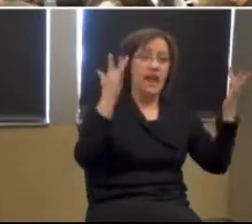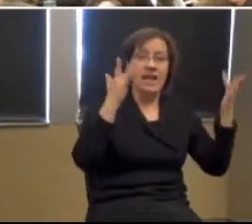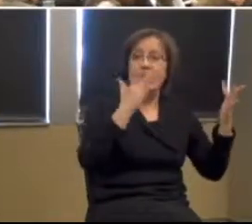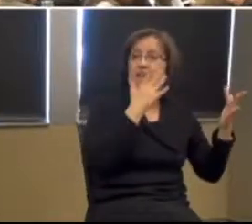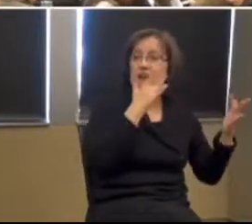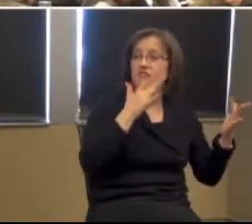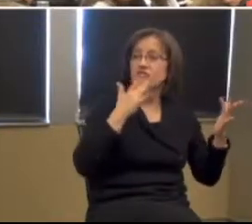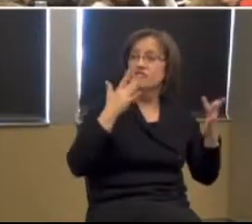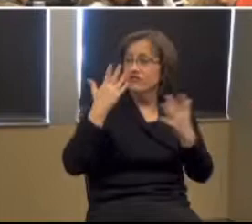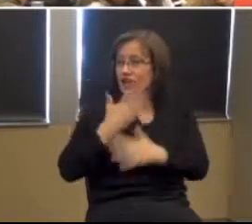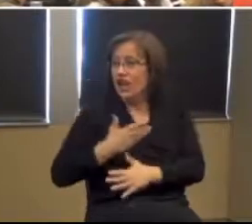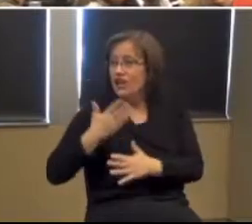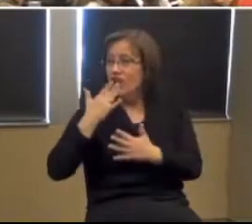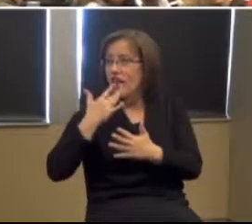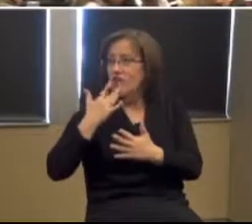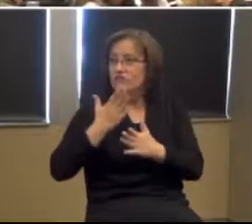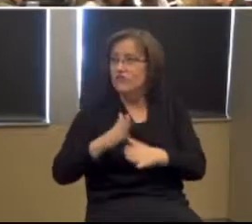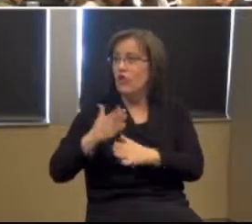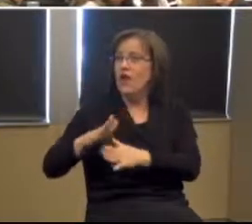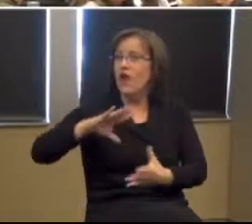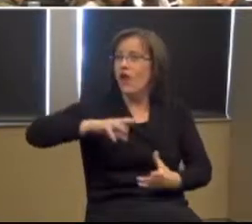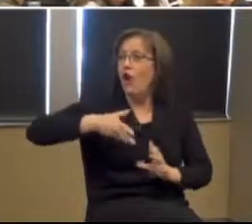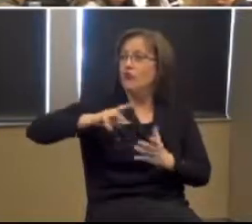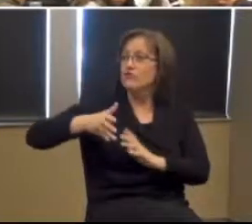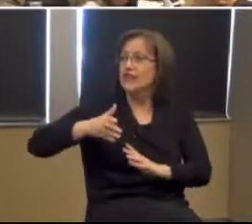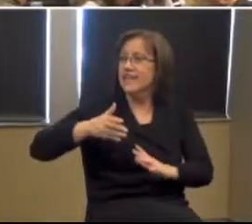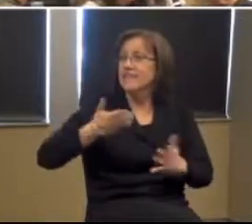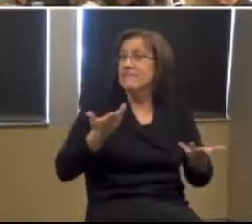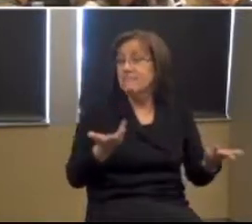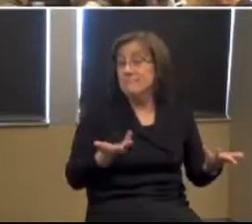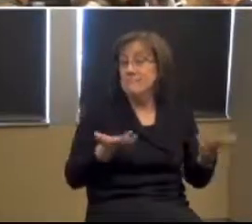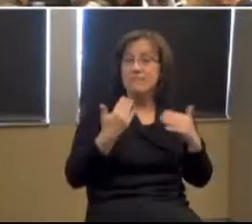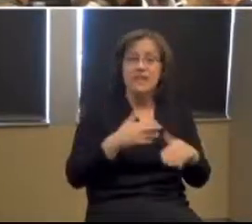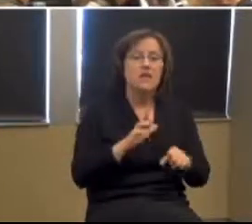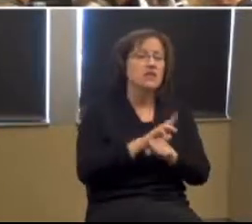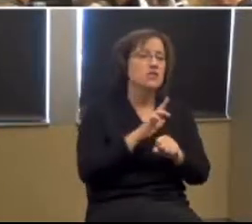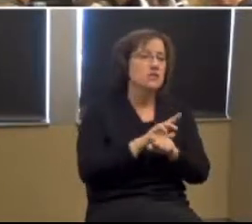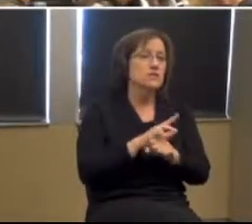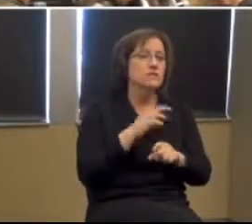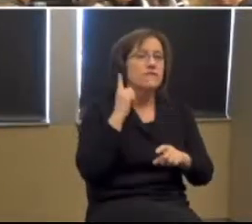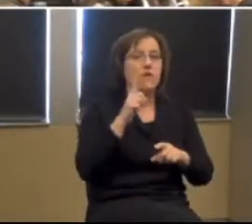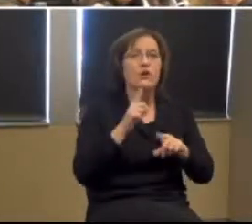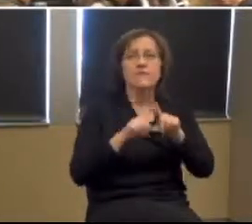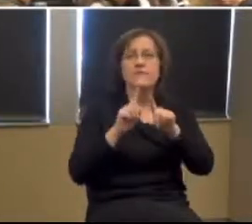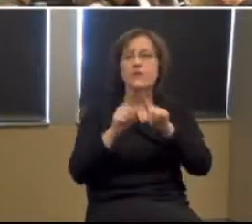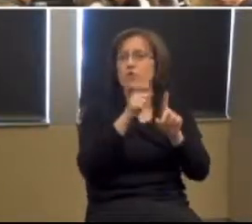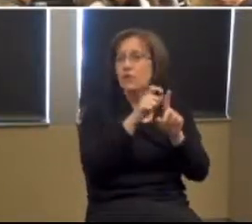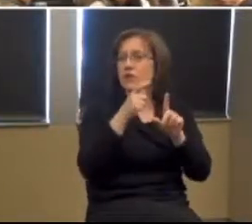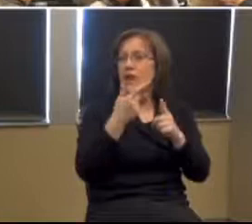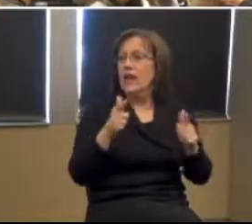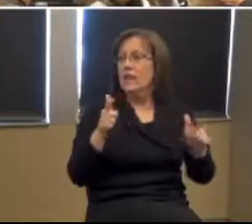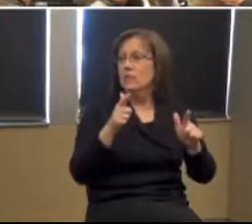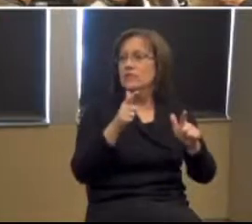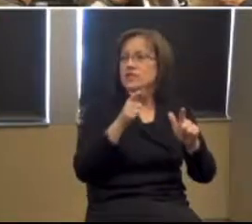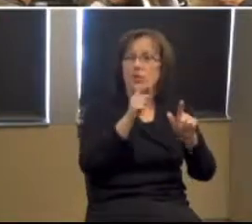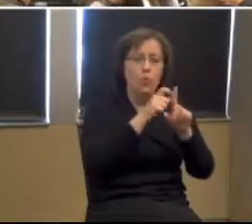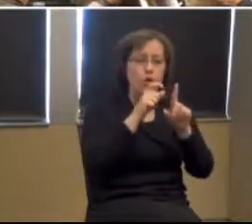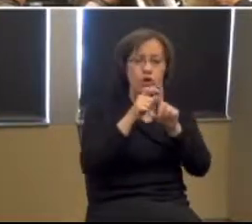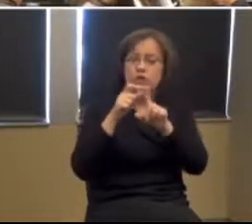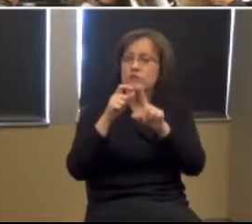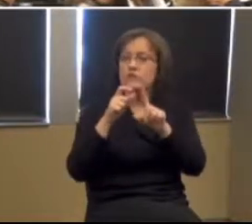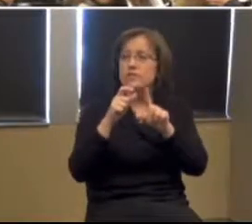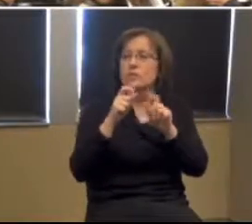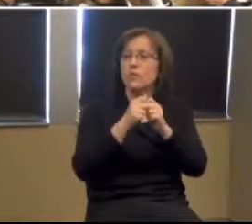do a lot of literacy and teaching language things, words, pronouns with all of the different colors. Lots of